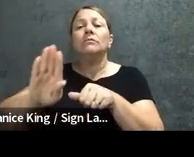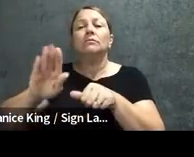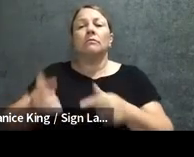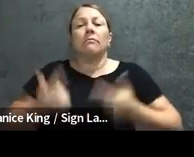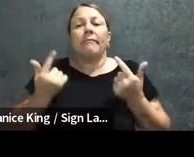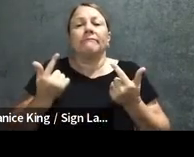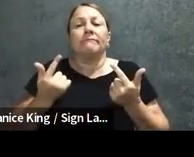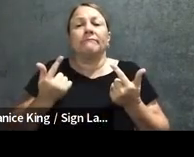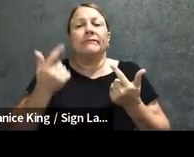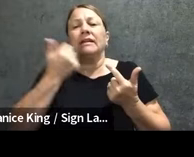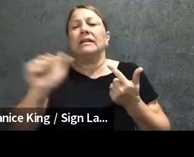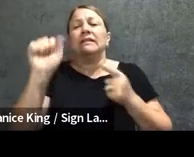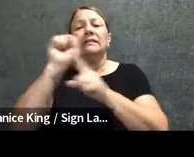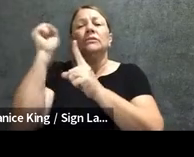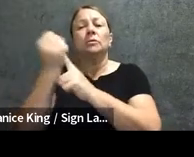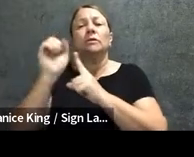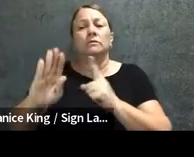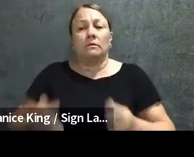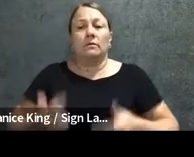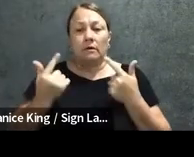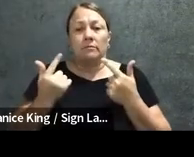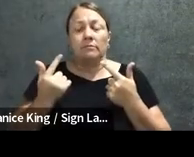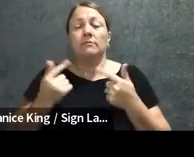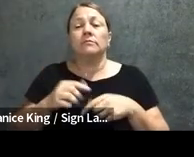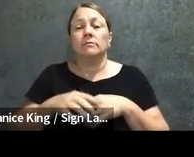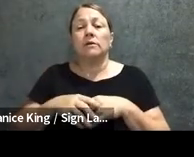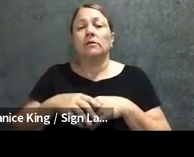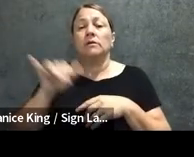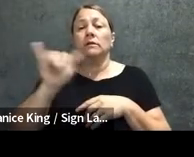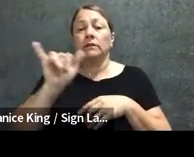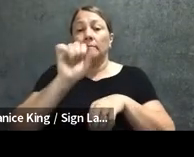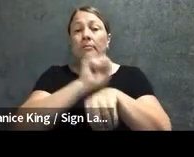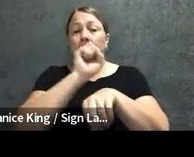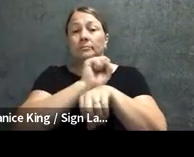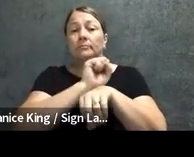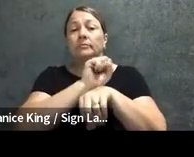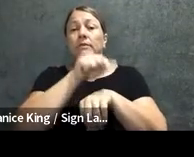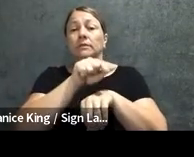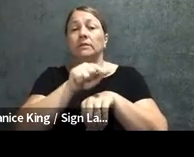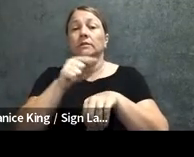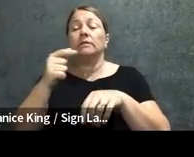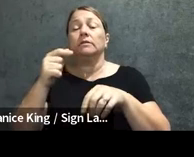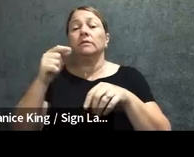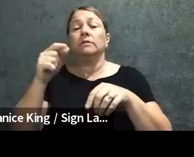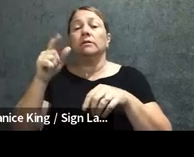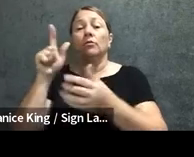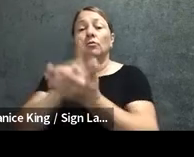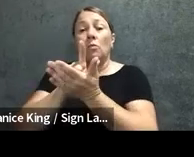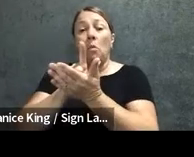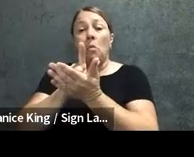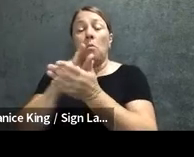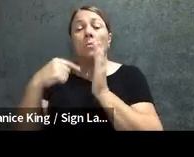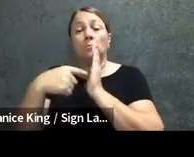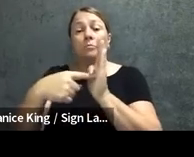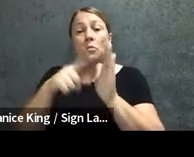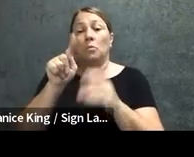the ADA, although it is also covered by Title II, which covers public services or state and